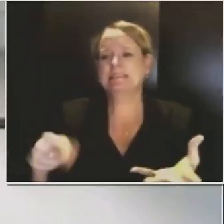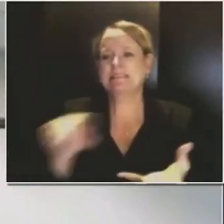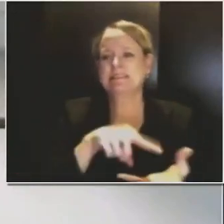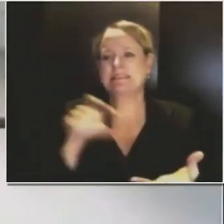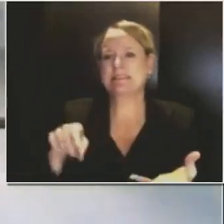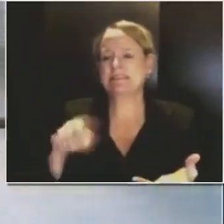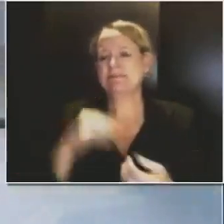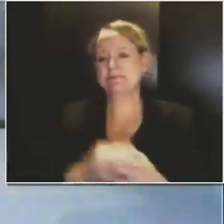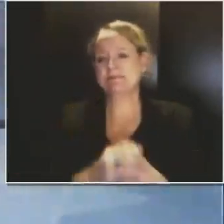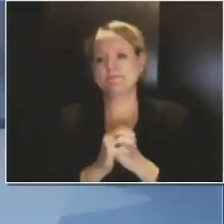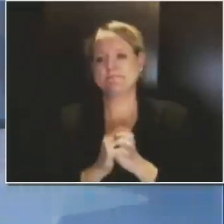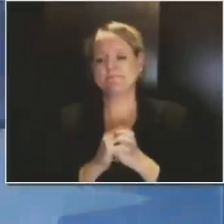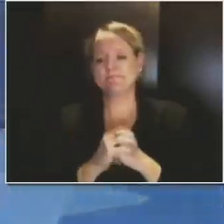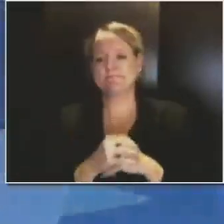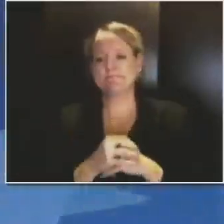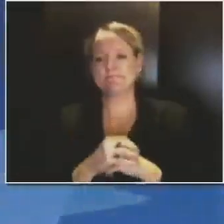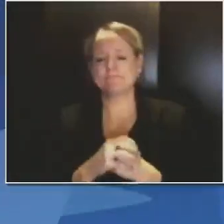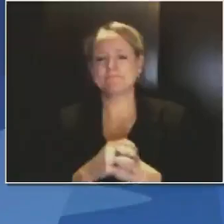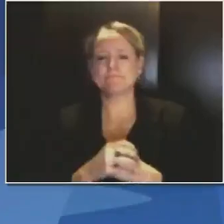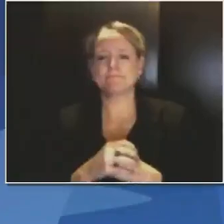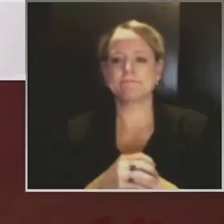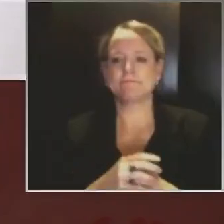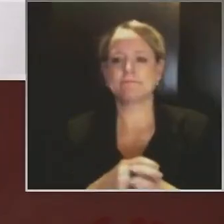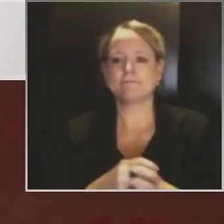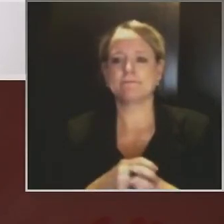the Racine County Eye. Denise, are you with us?